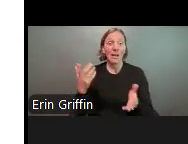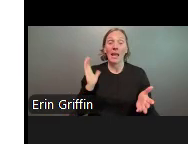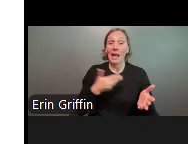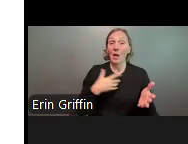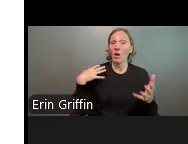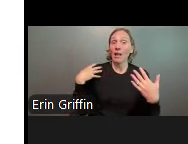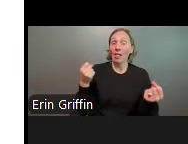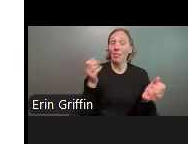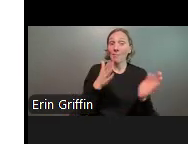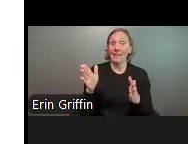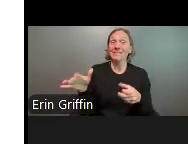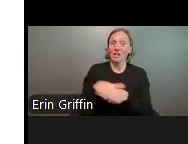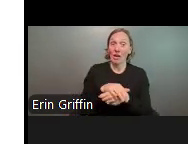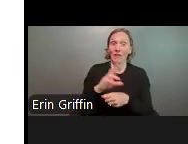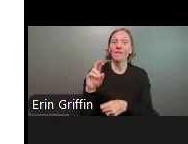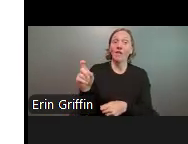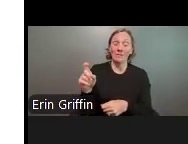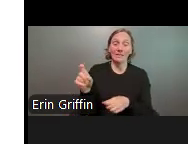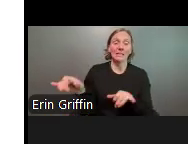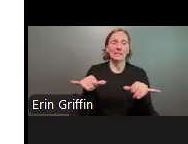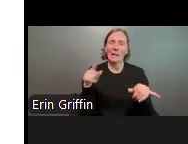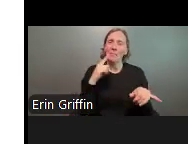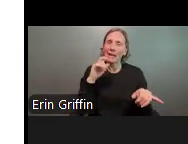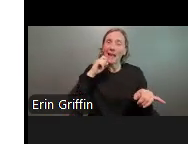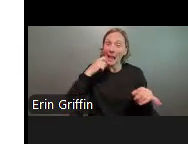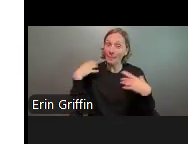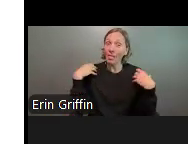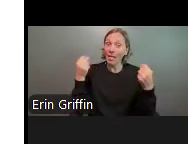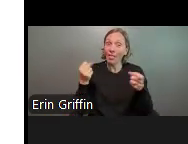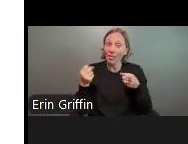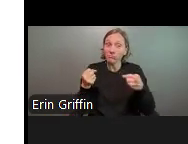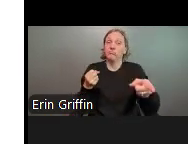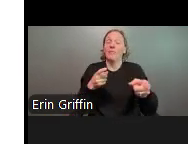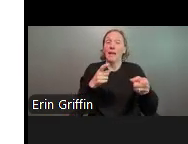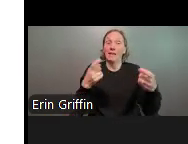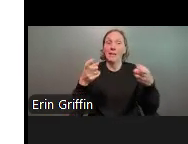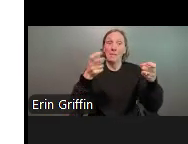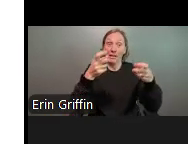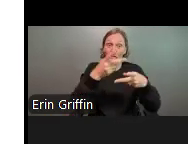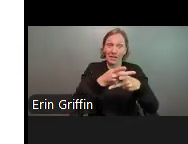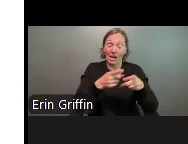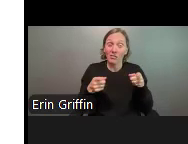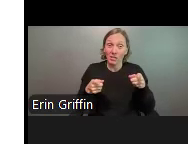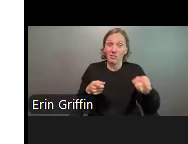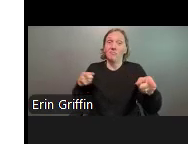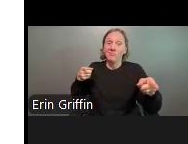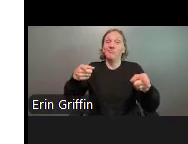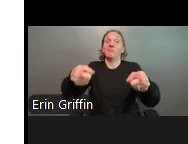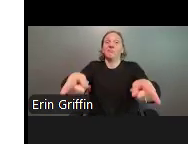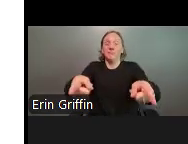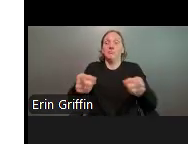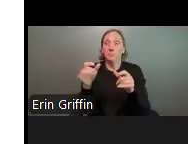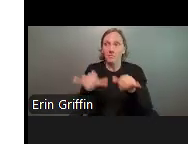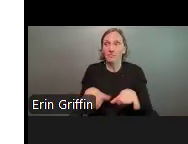pharmacy just like they do, mirroring that Apple Health managed care structure. And these are what you